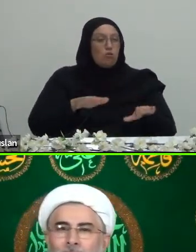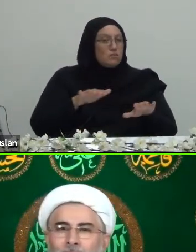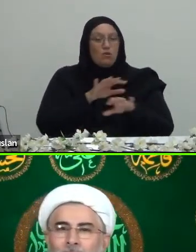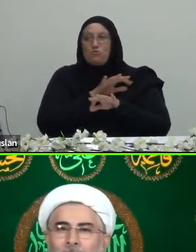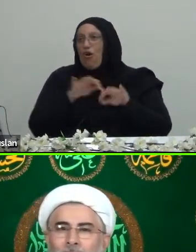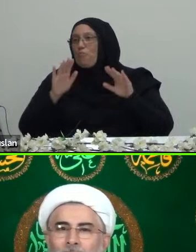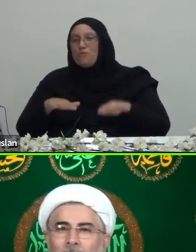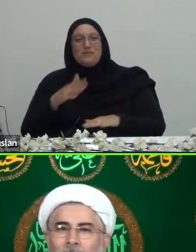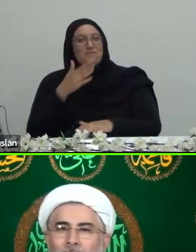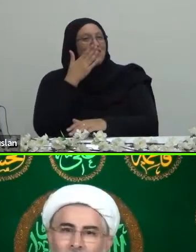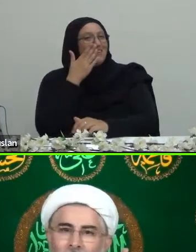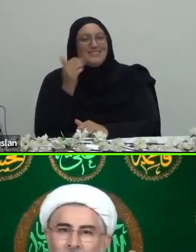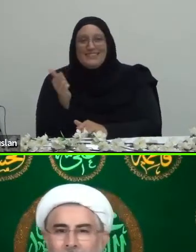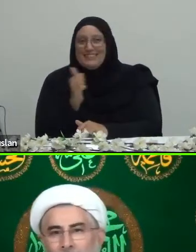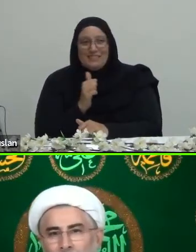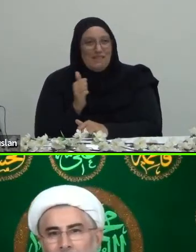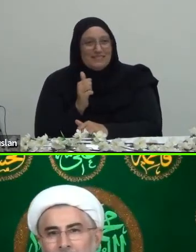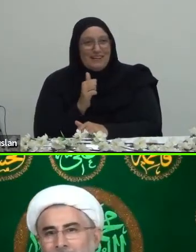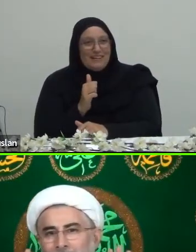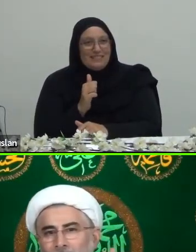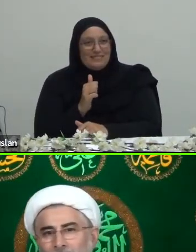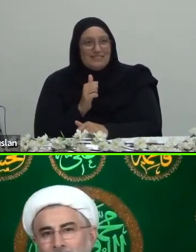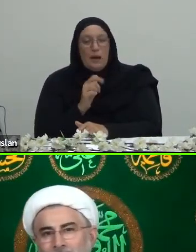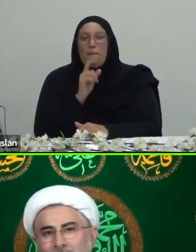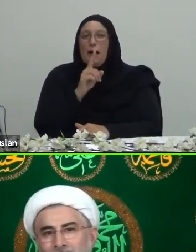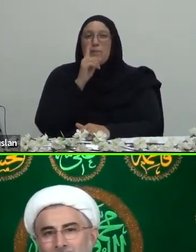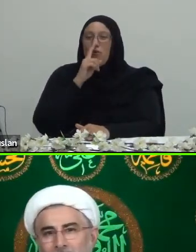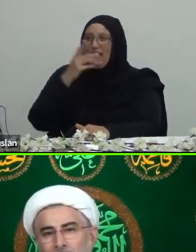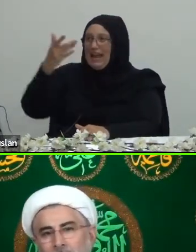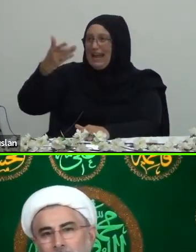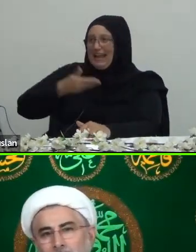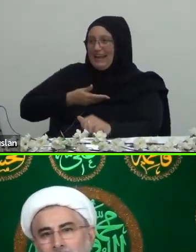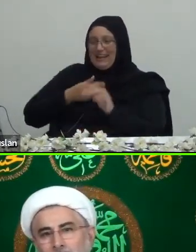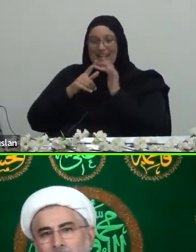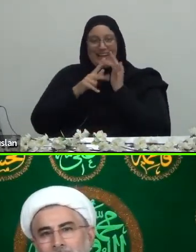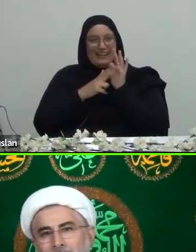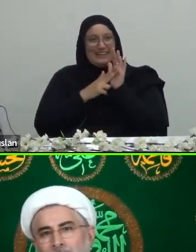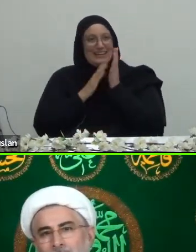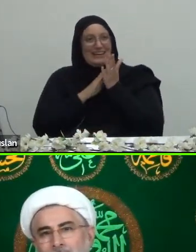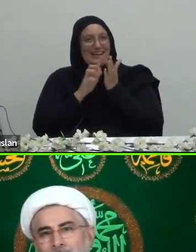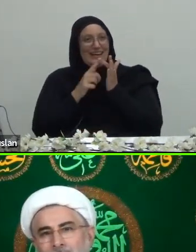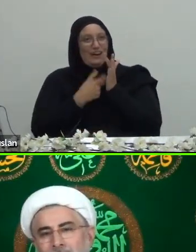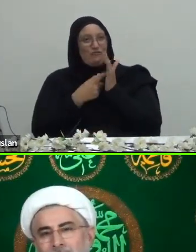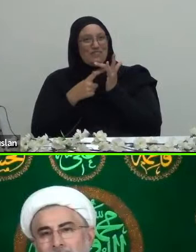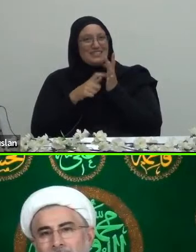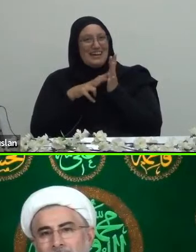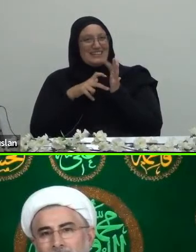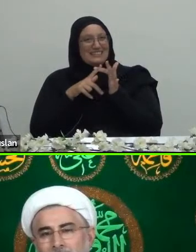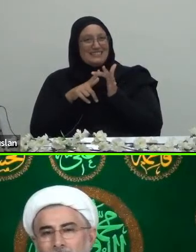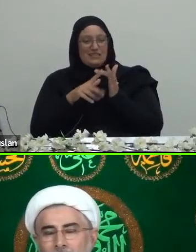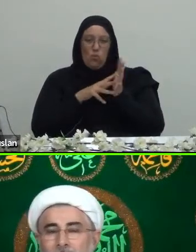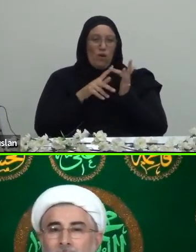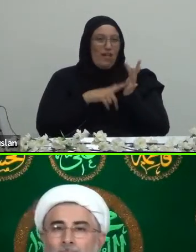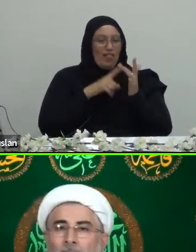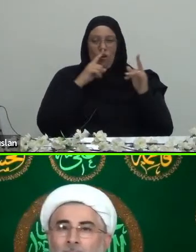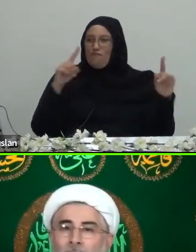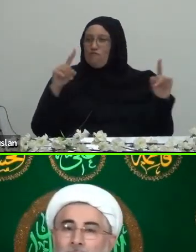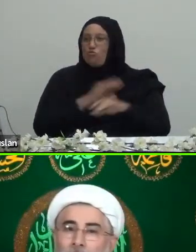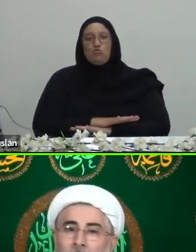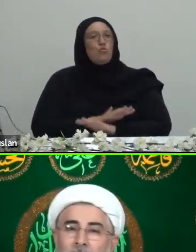usually people mix inheritance and the will. They need to understand that these two are two complete separate